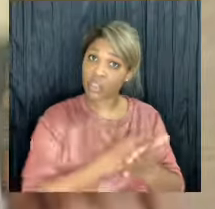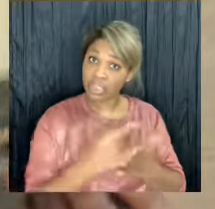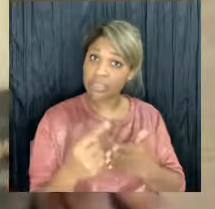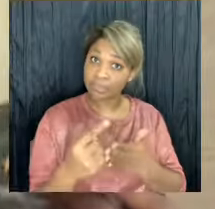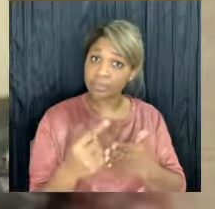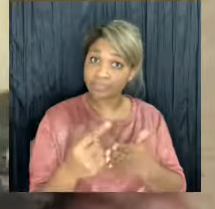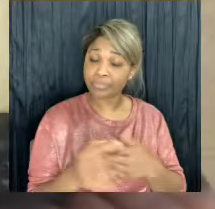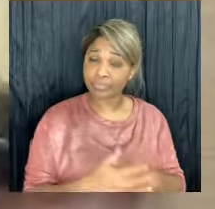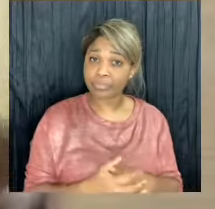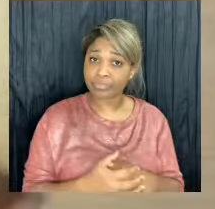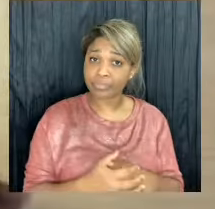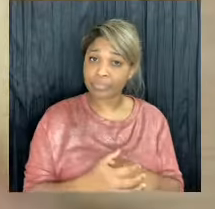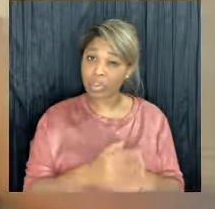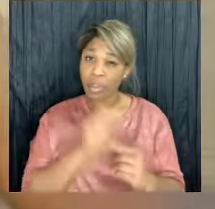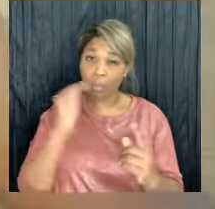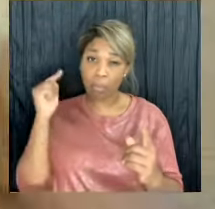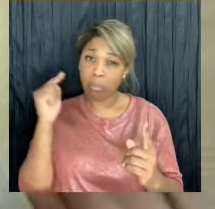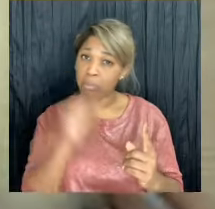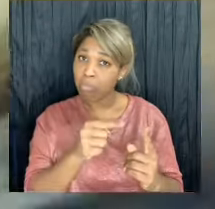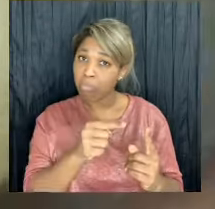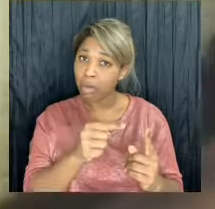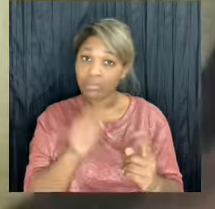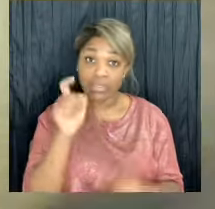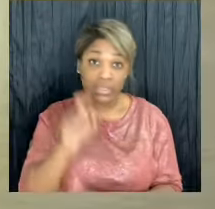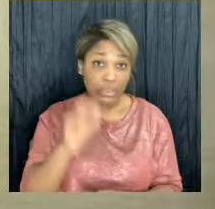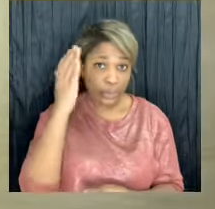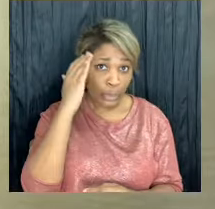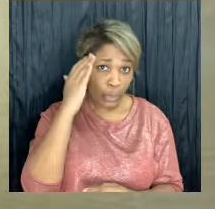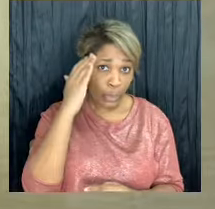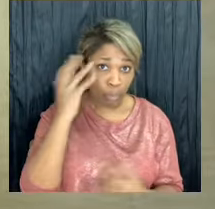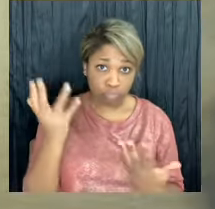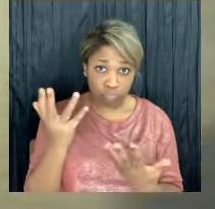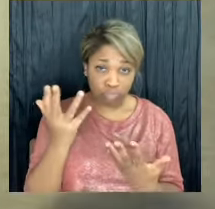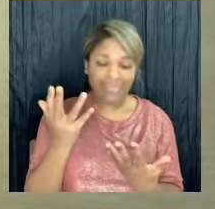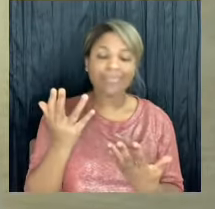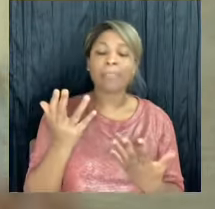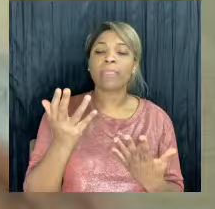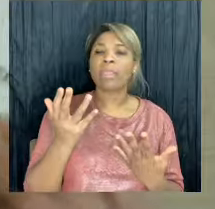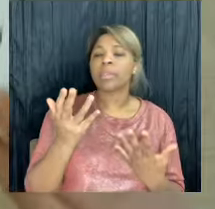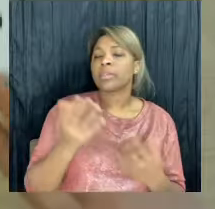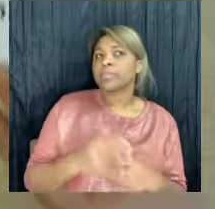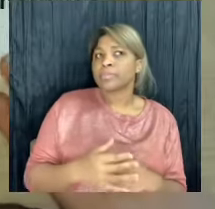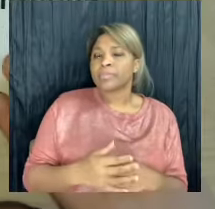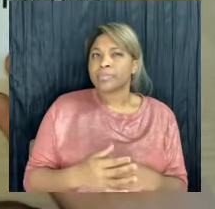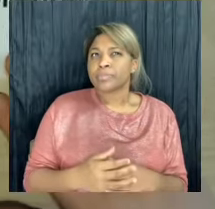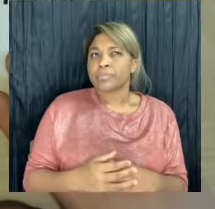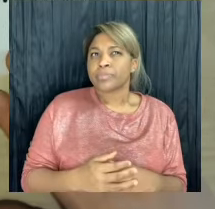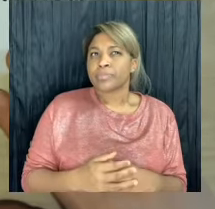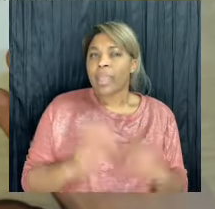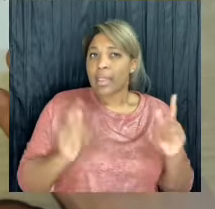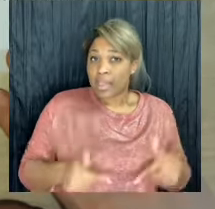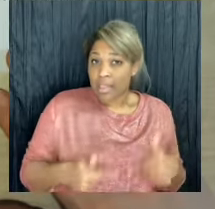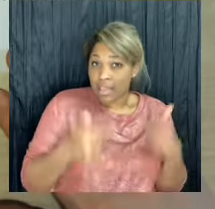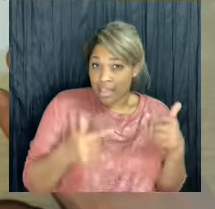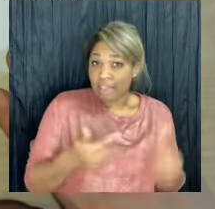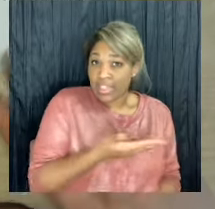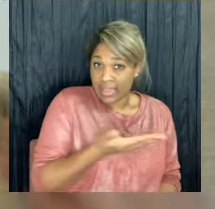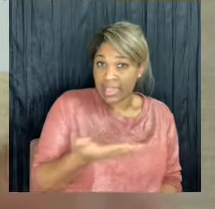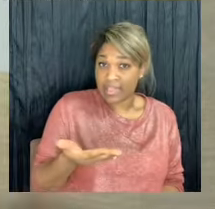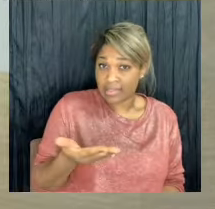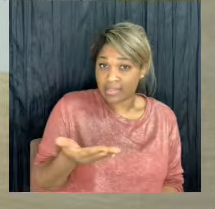And the main idea that we need to know is that living